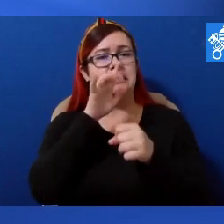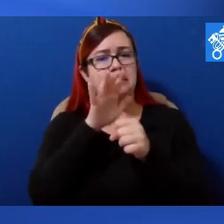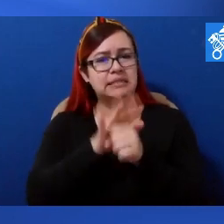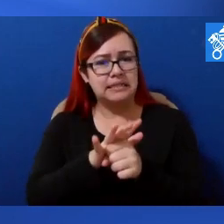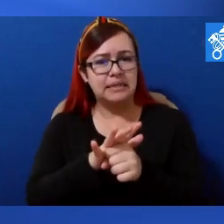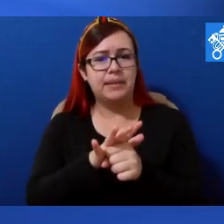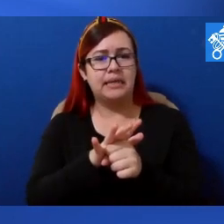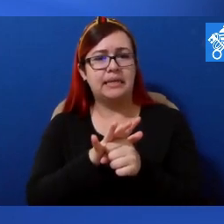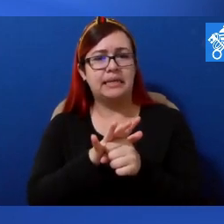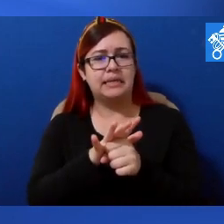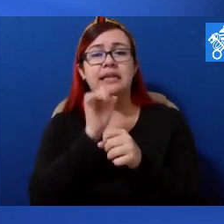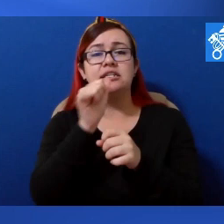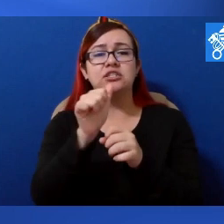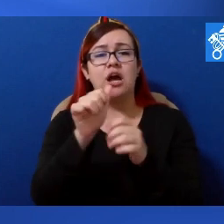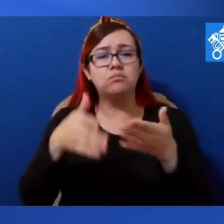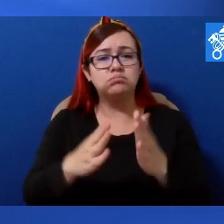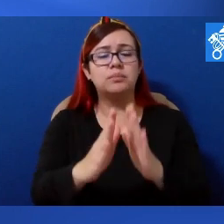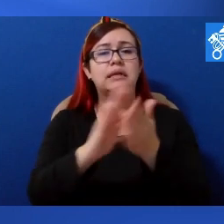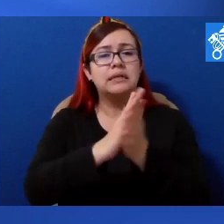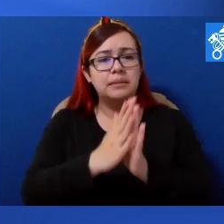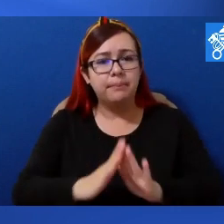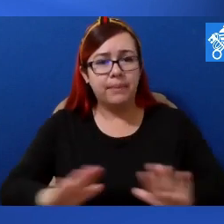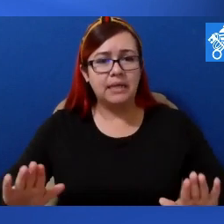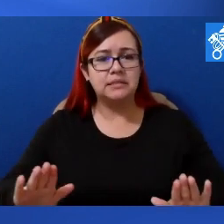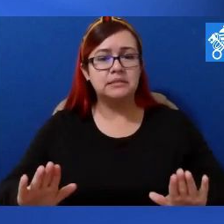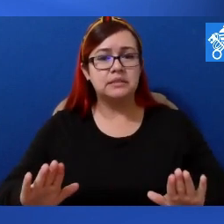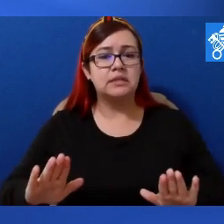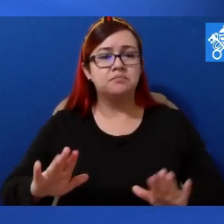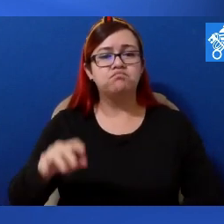A conscience that does not permit interior peace.